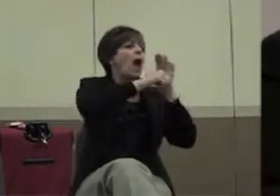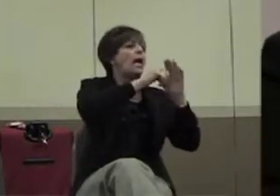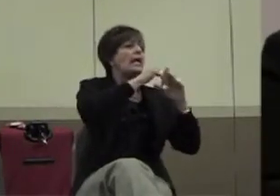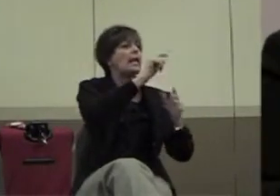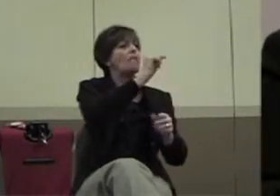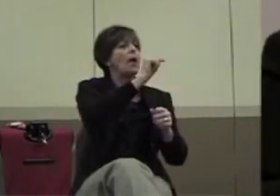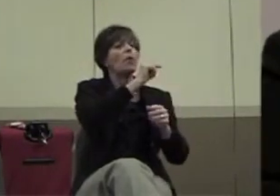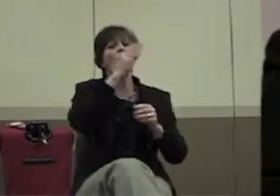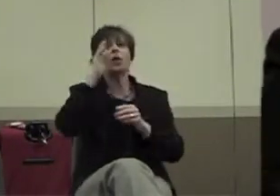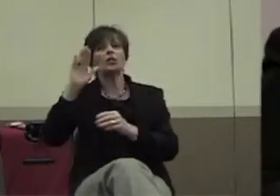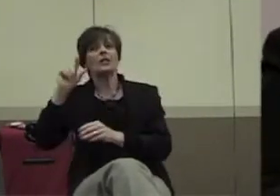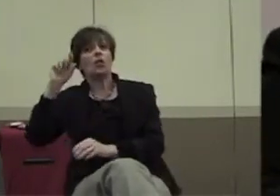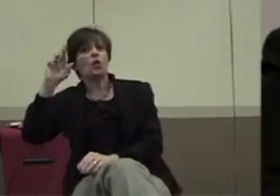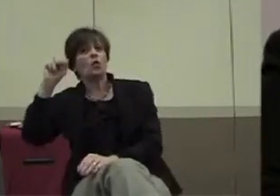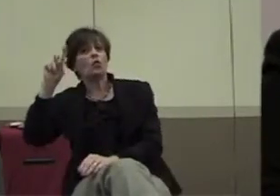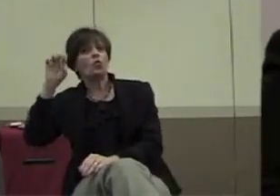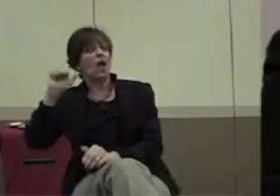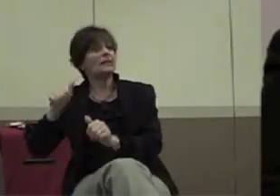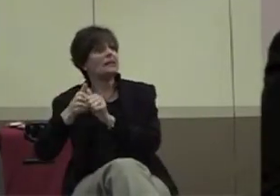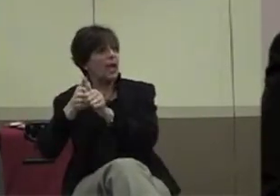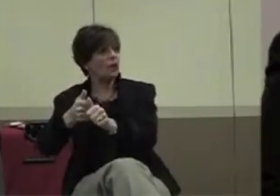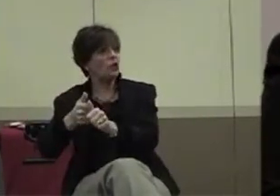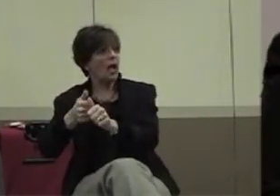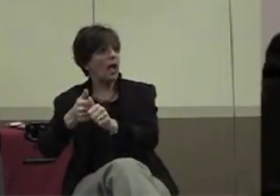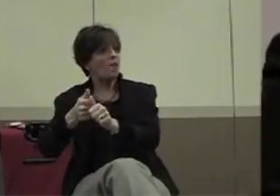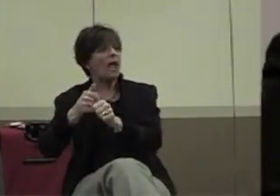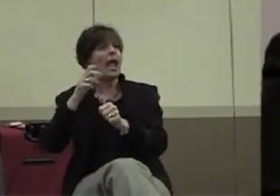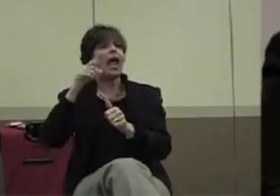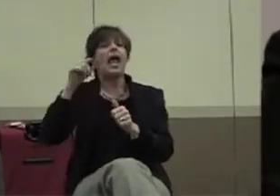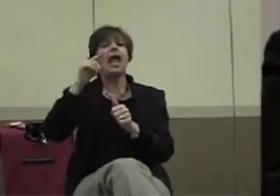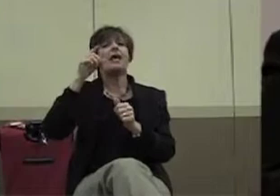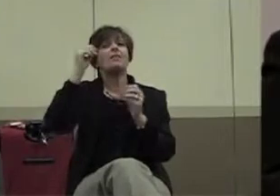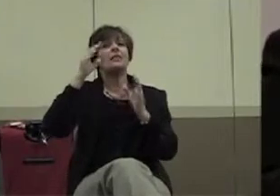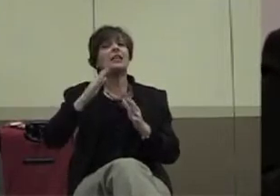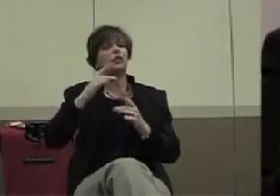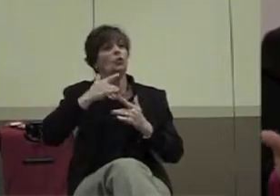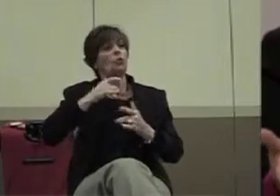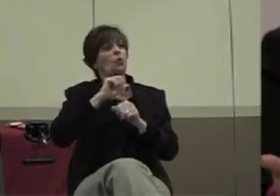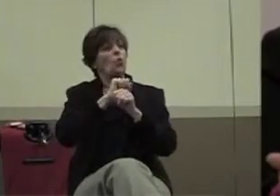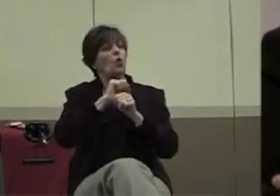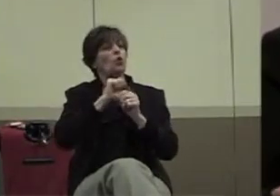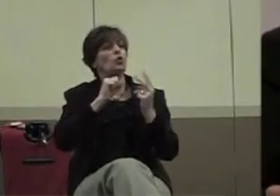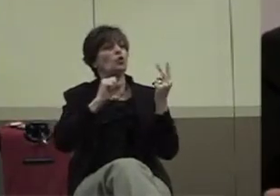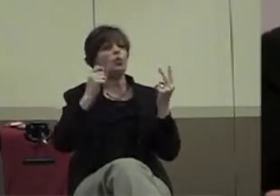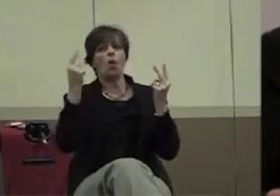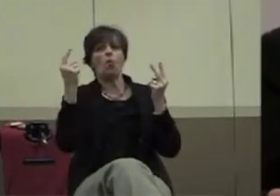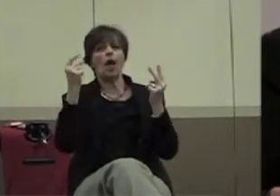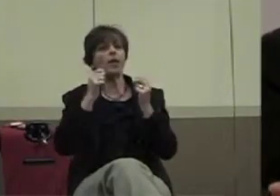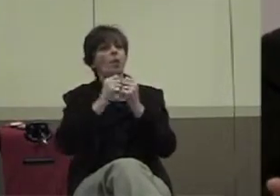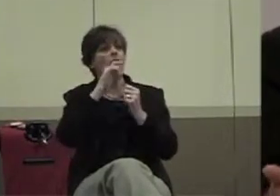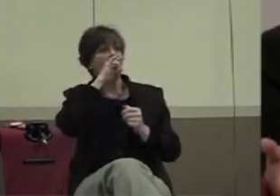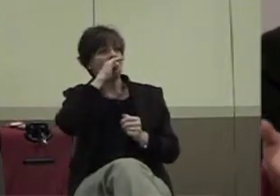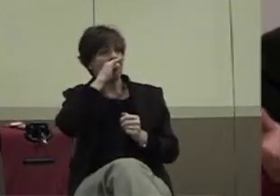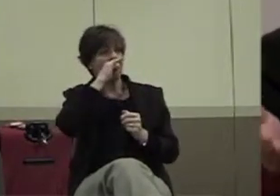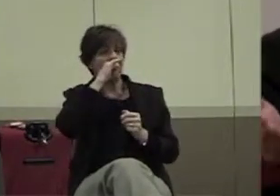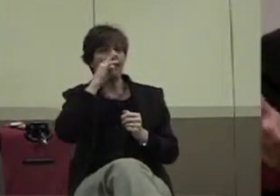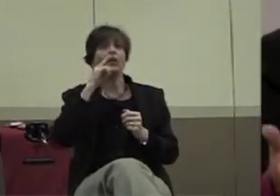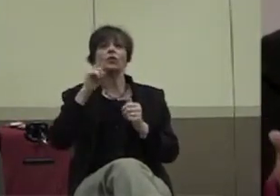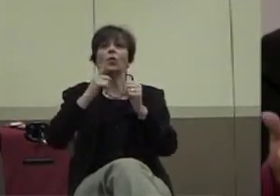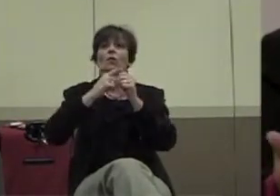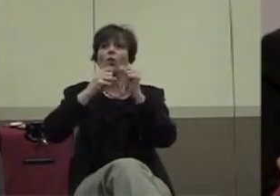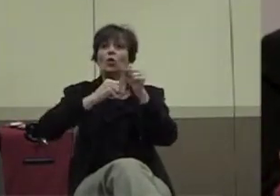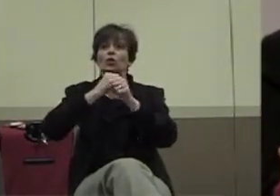up. The teachers get to work most of the time 2-on-1 with a kid. So their very first year of putting this in place, they